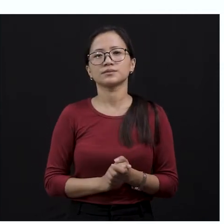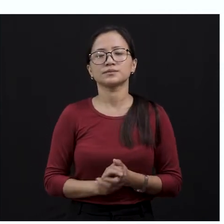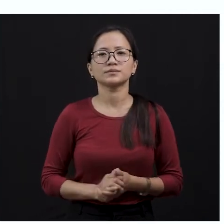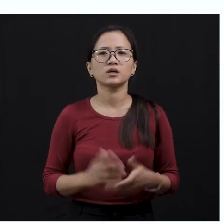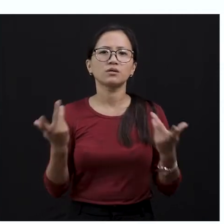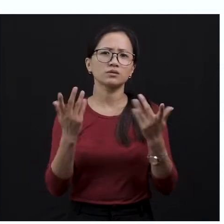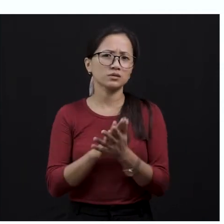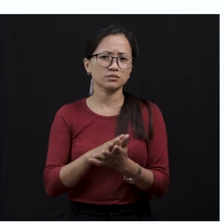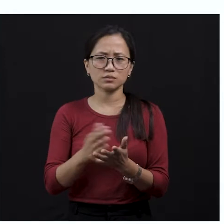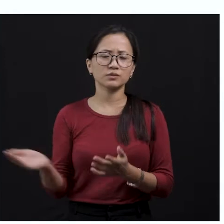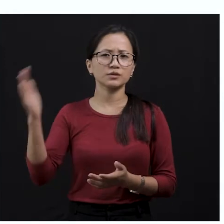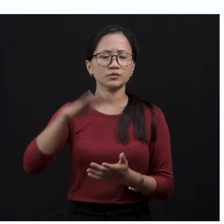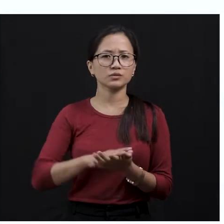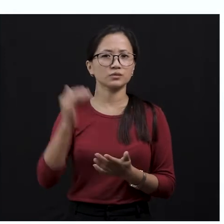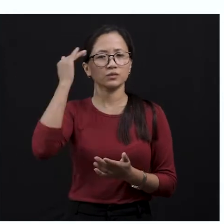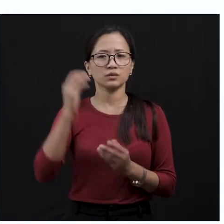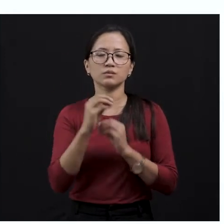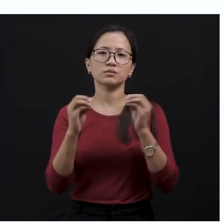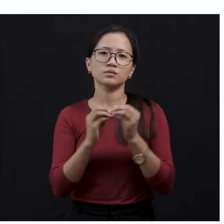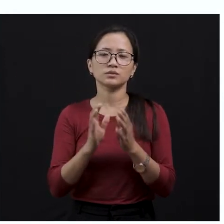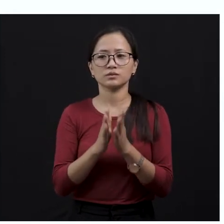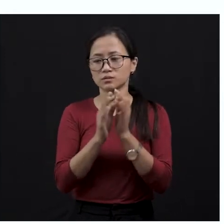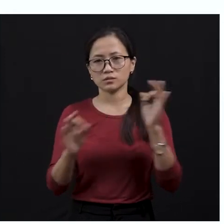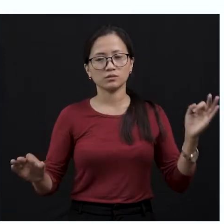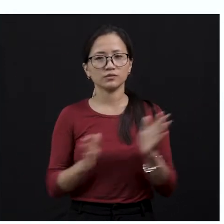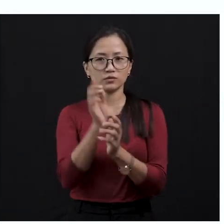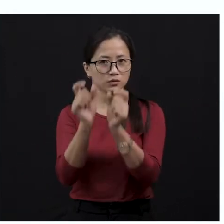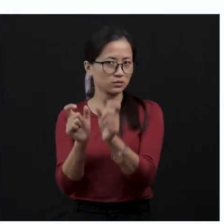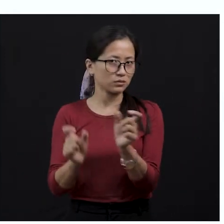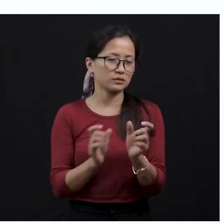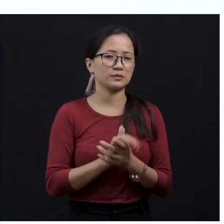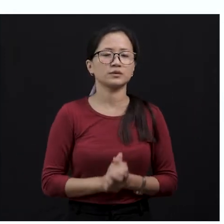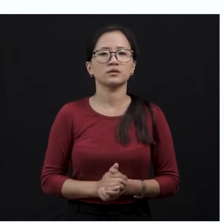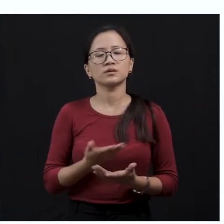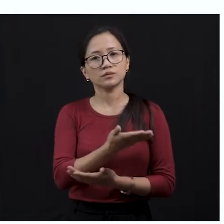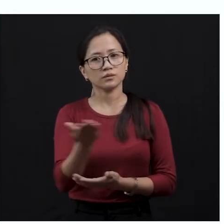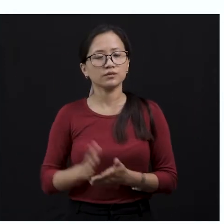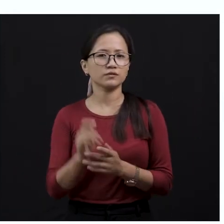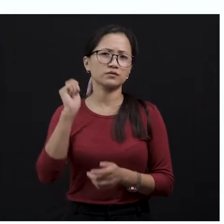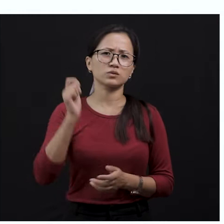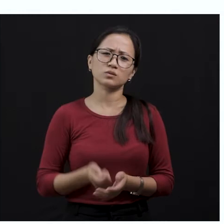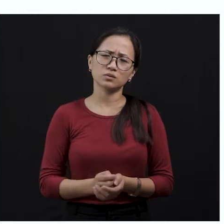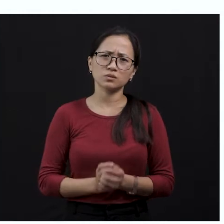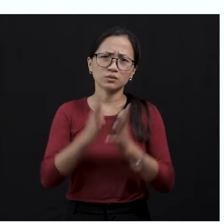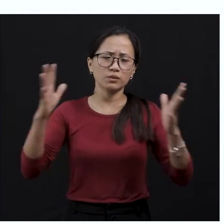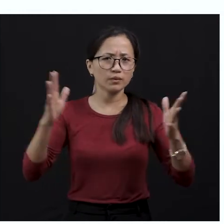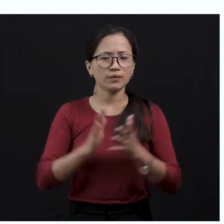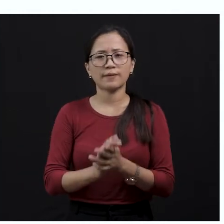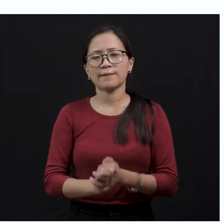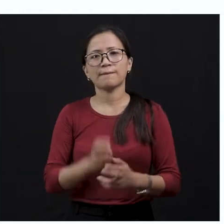came to know about their story is because of these people, all right? They have worked so hard, they